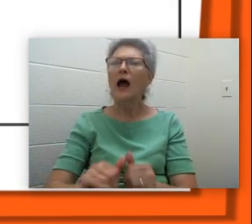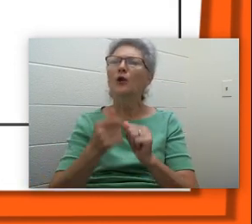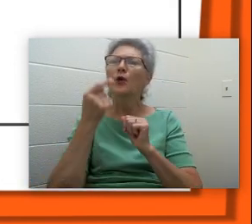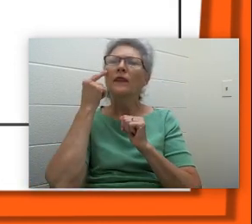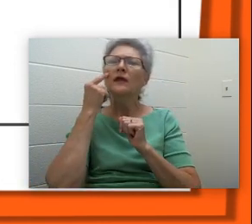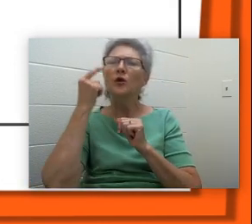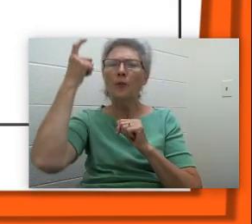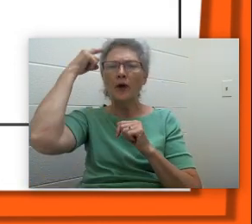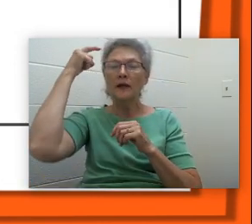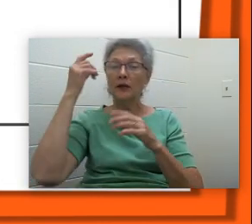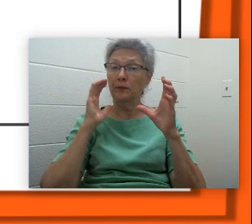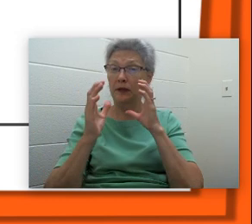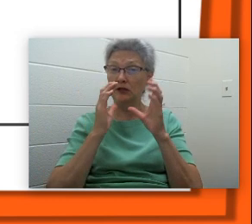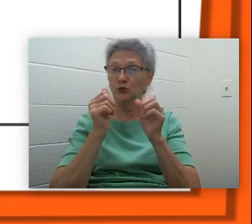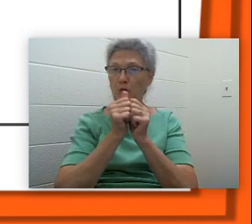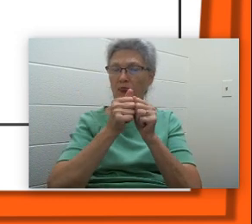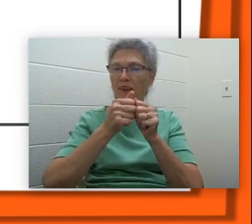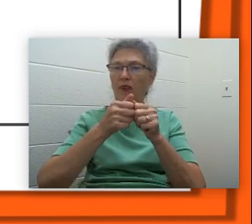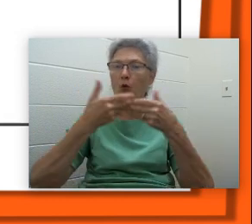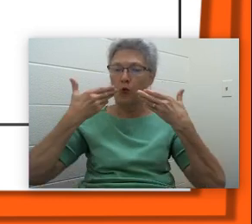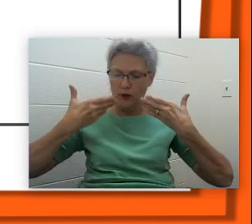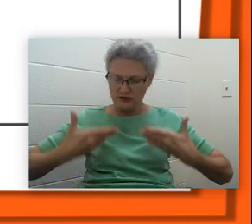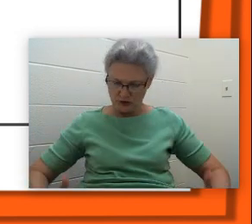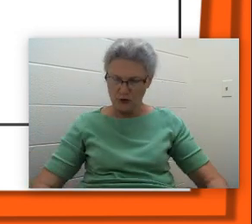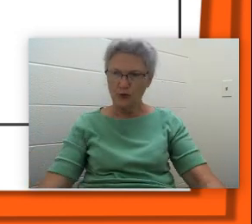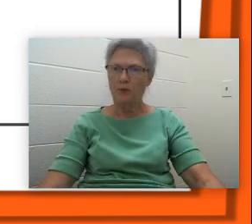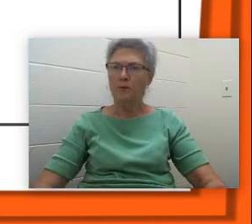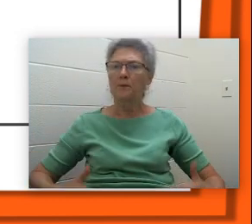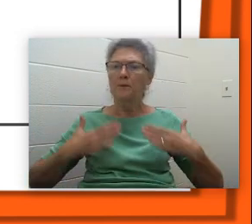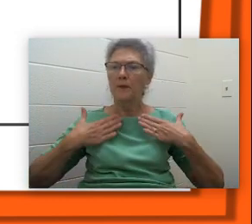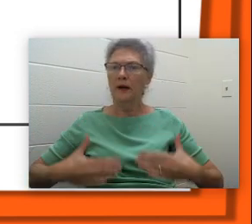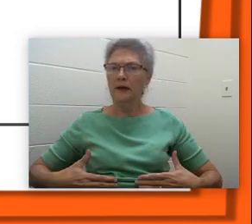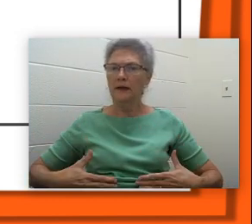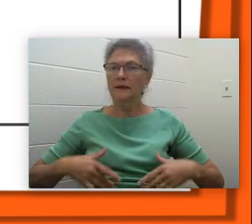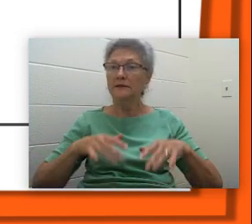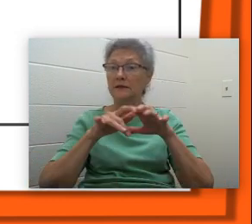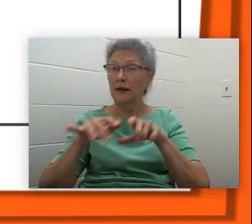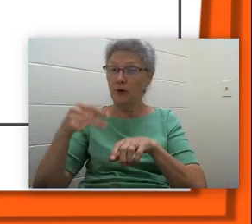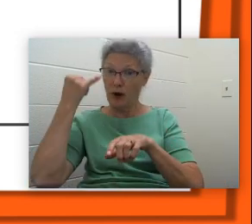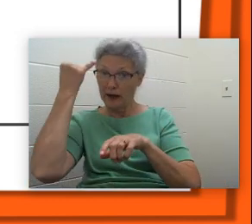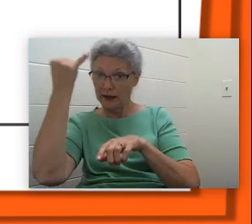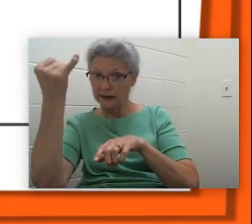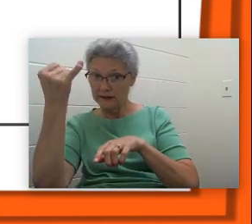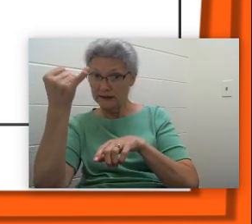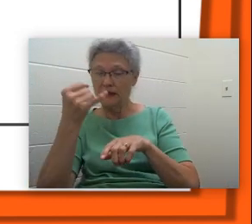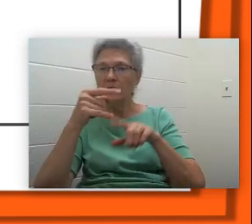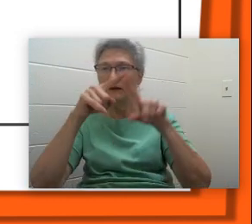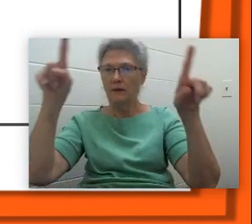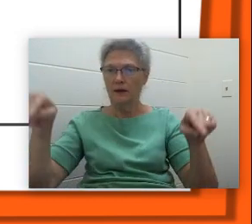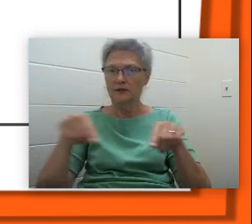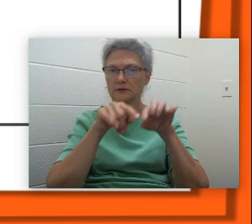How do you think your brain communicates with the rest of your body? Type your thoughts in the box below.